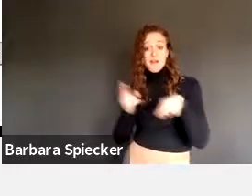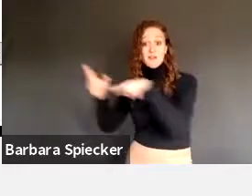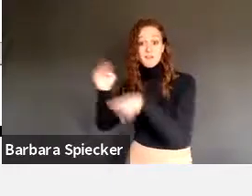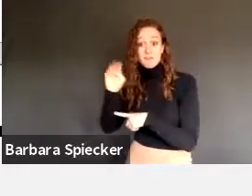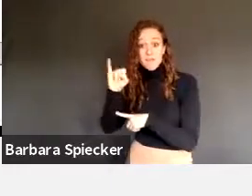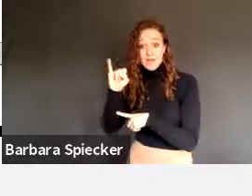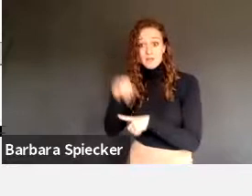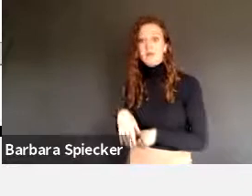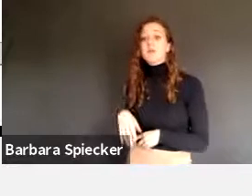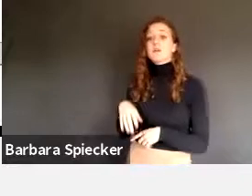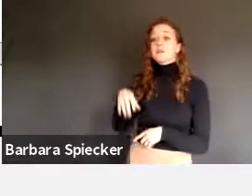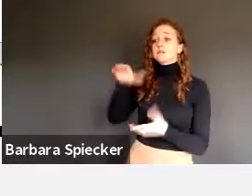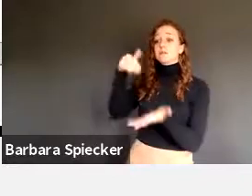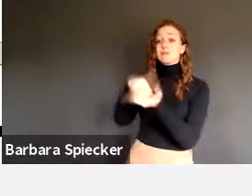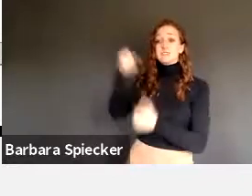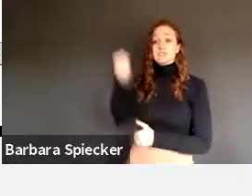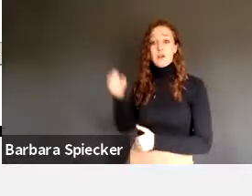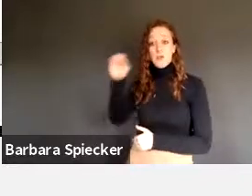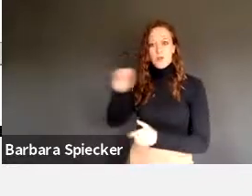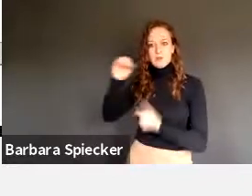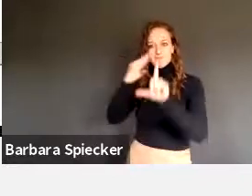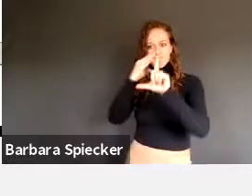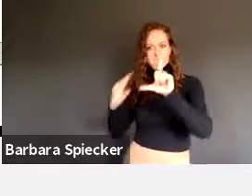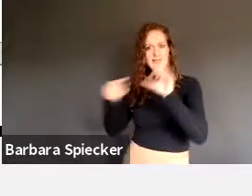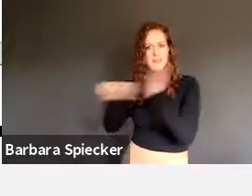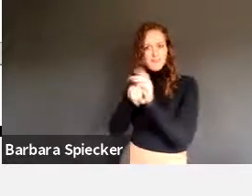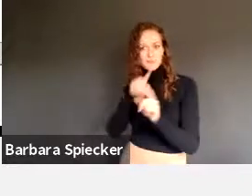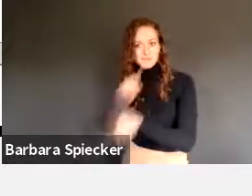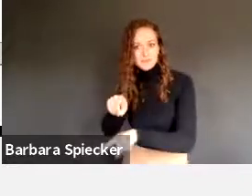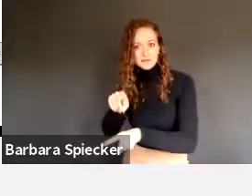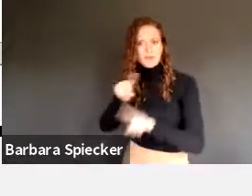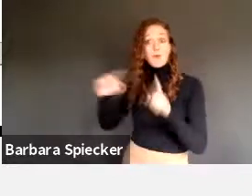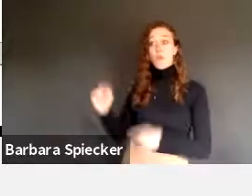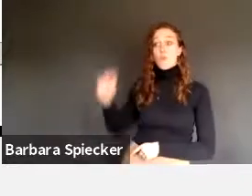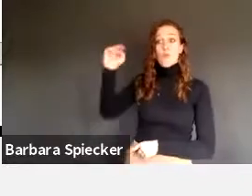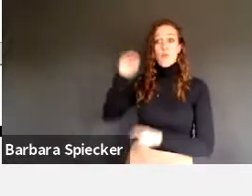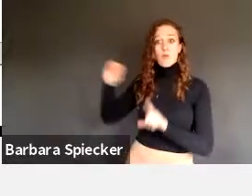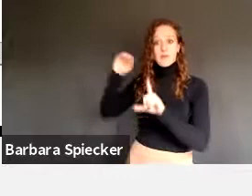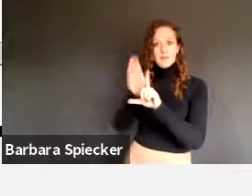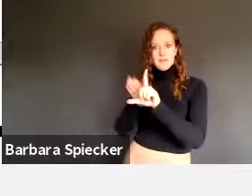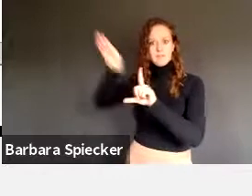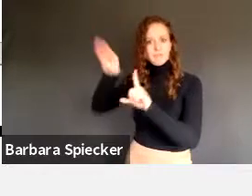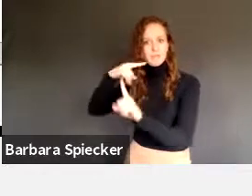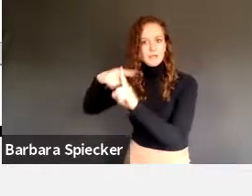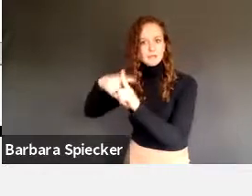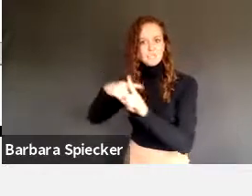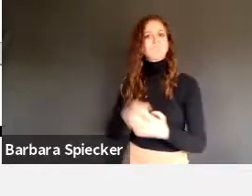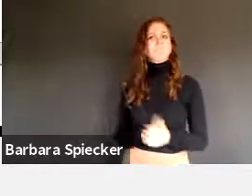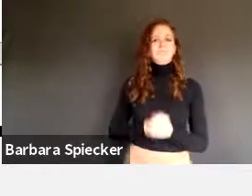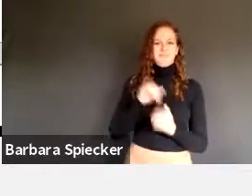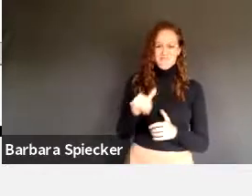then the positive responses at northern sites and negative responses at central and southern sites that followed